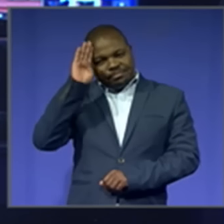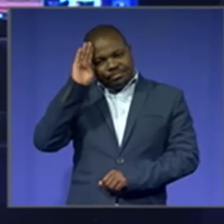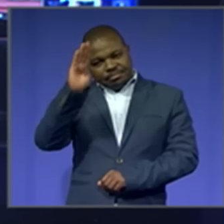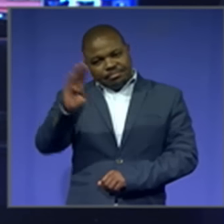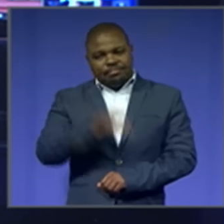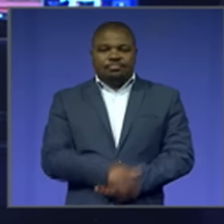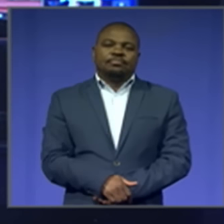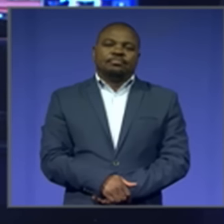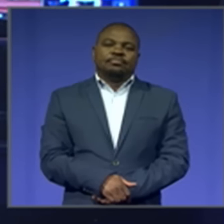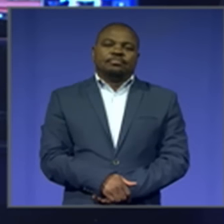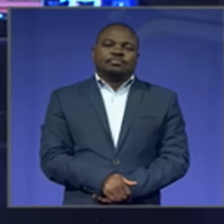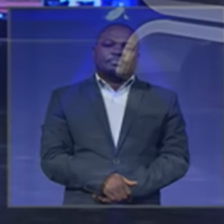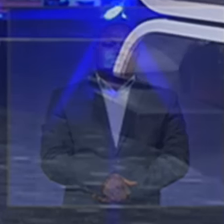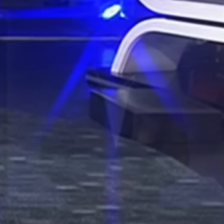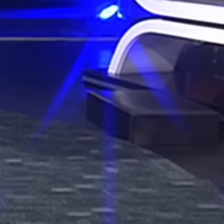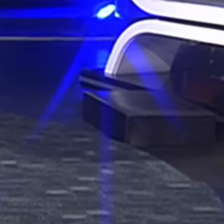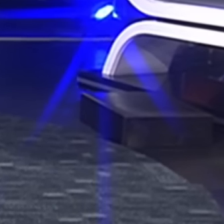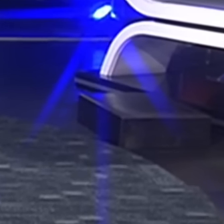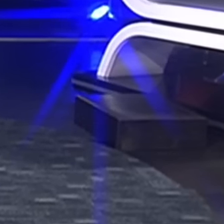funaning.